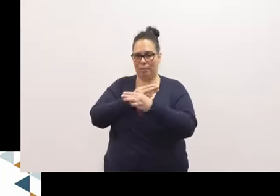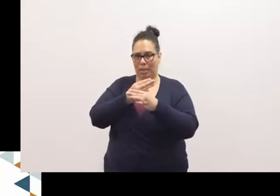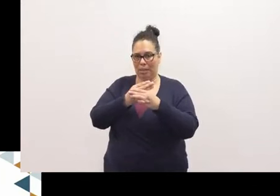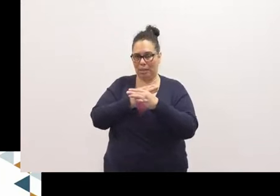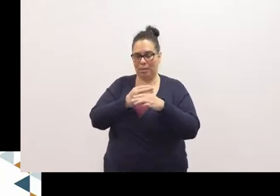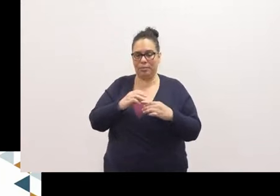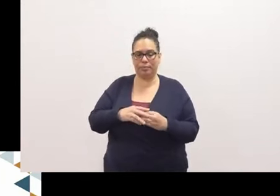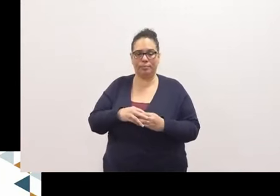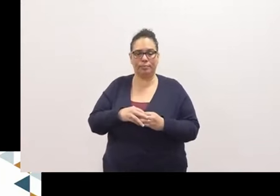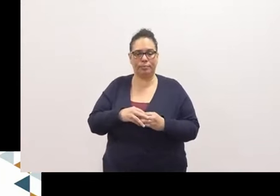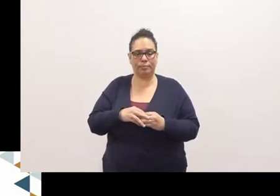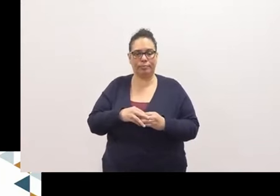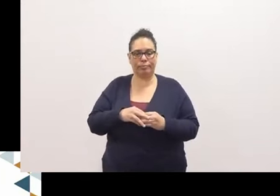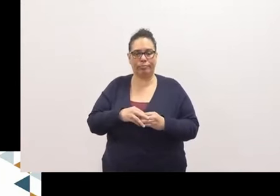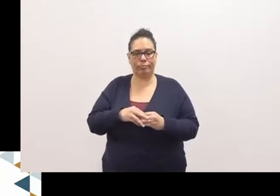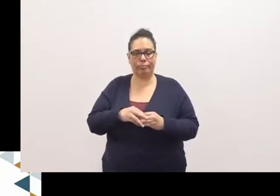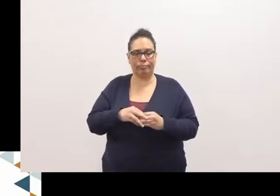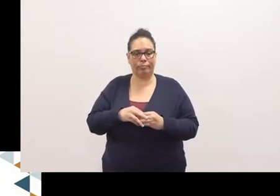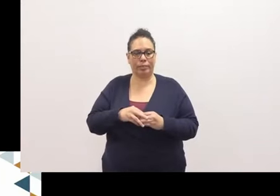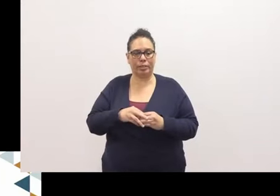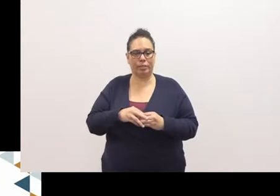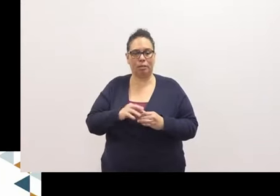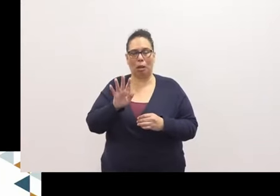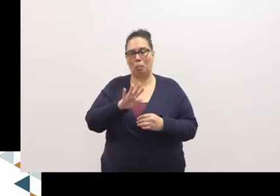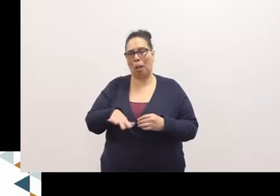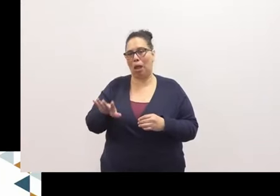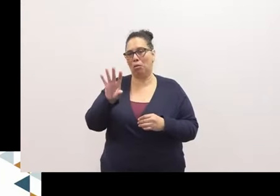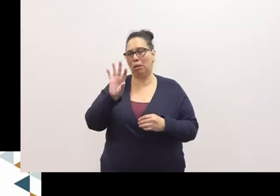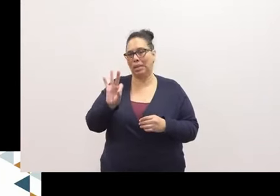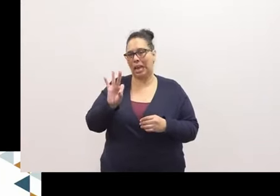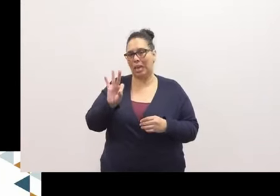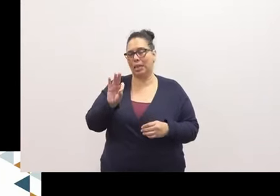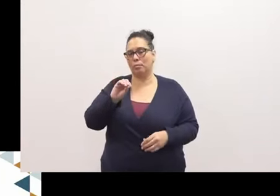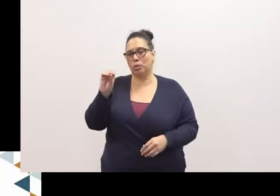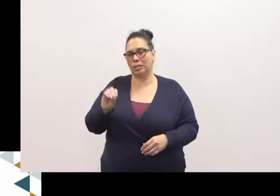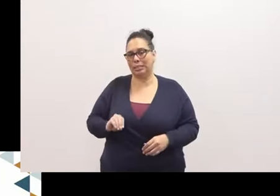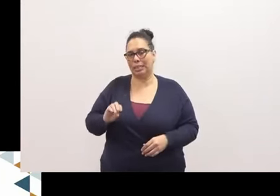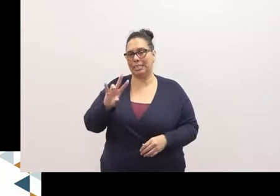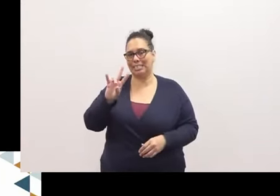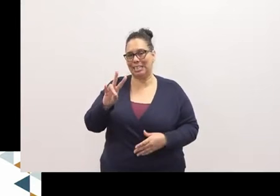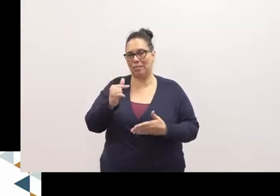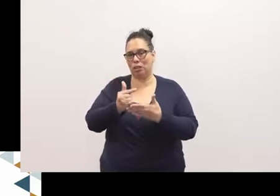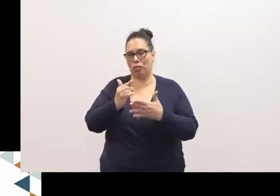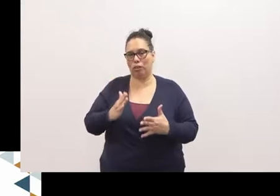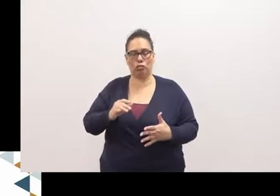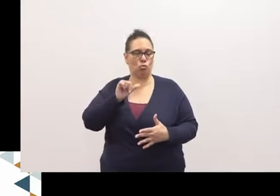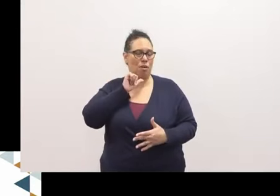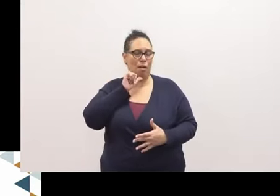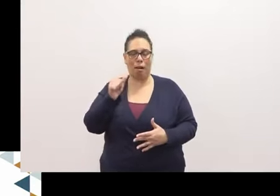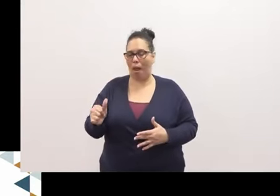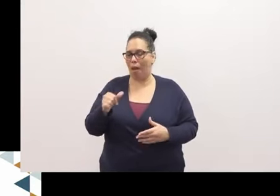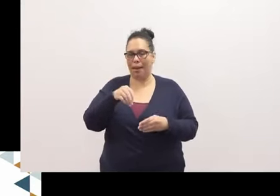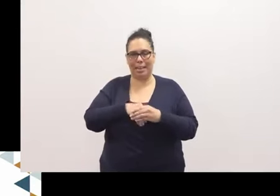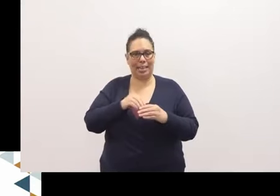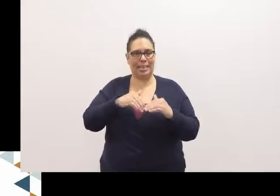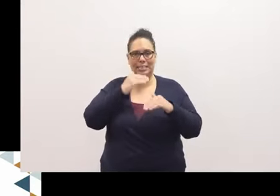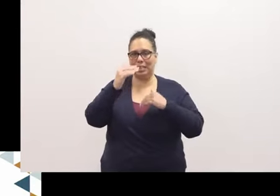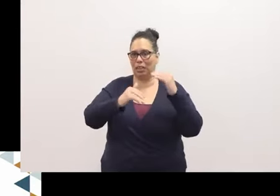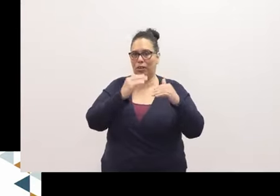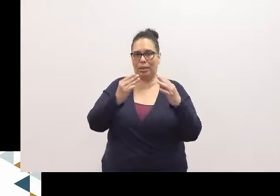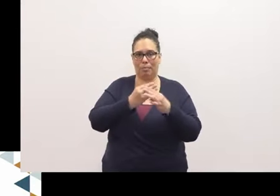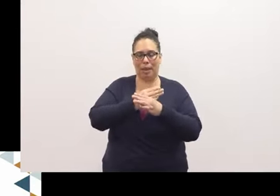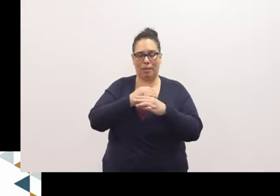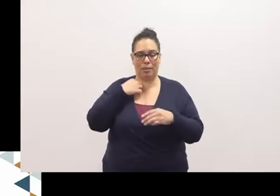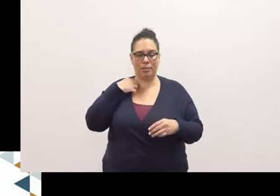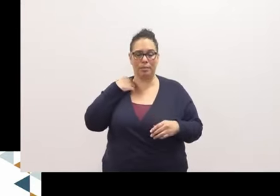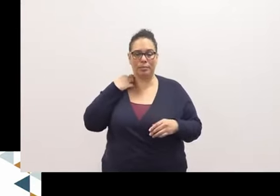course. And we have about 9% of seventh graders who are not enrolled in an accelerated math course. So